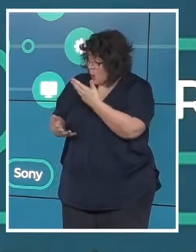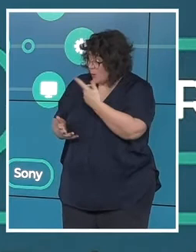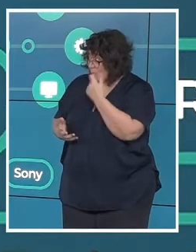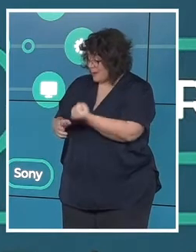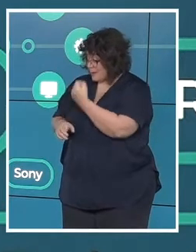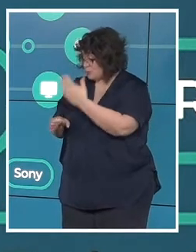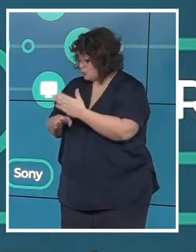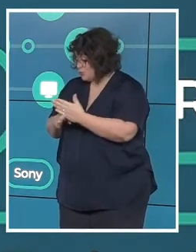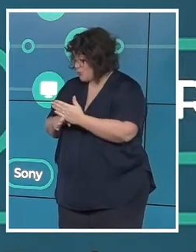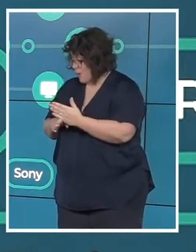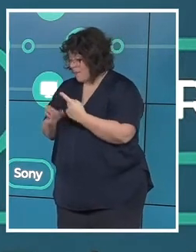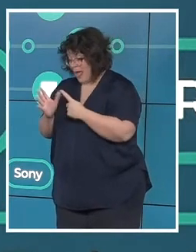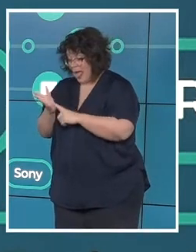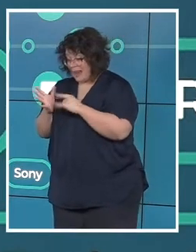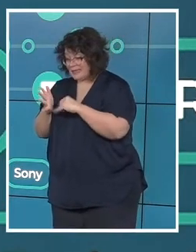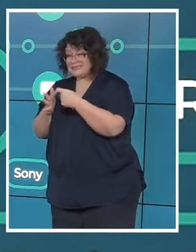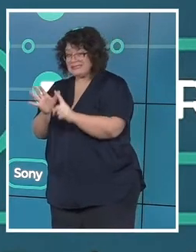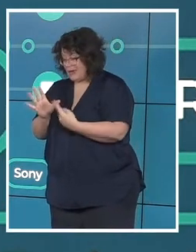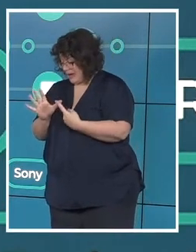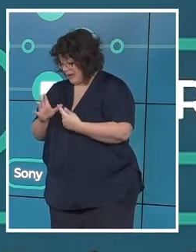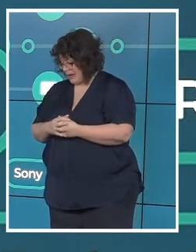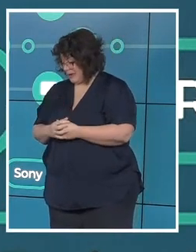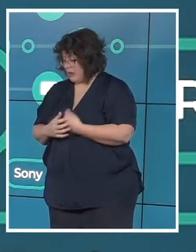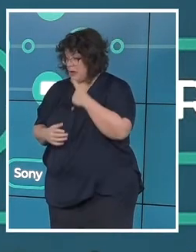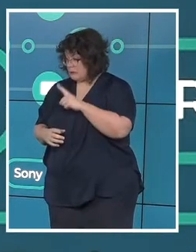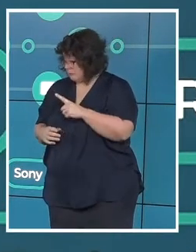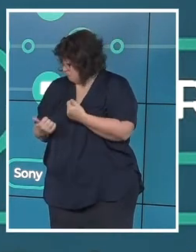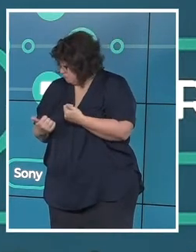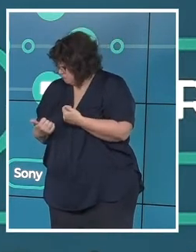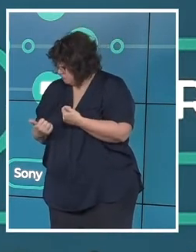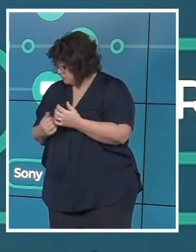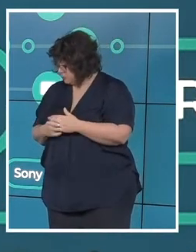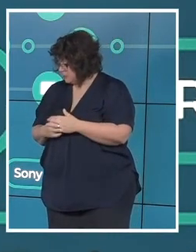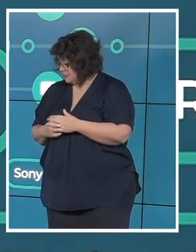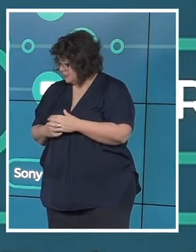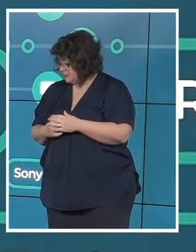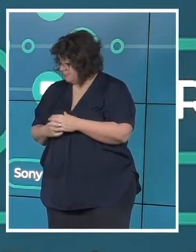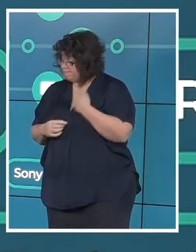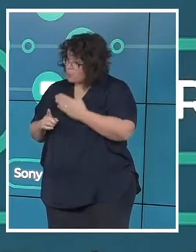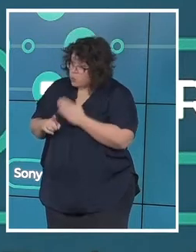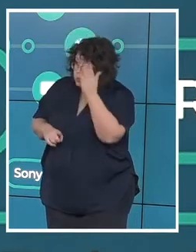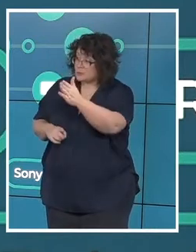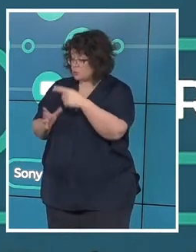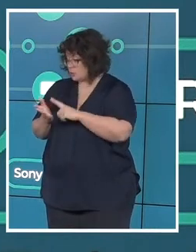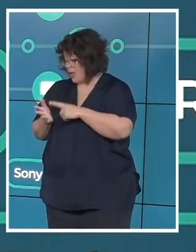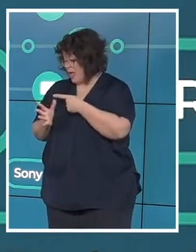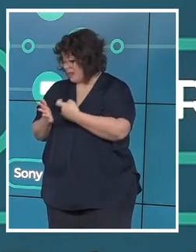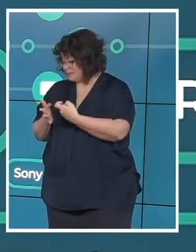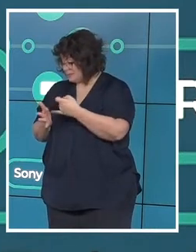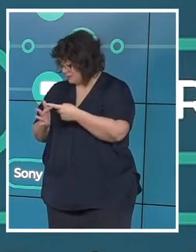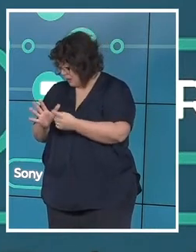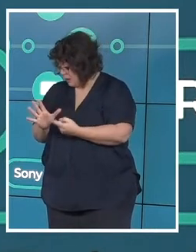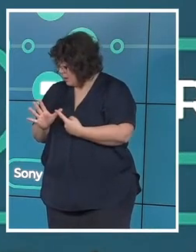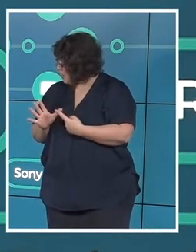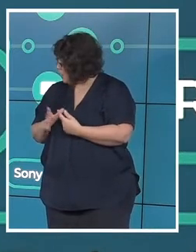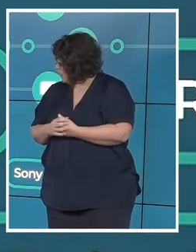And I said, sure. We went up to Alaska and they were right. There are lots of employment opportunities in Alaska